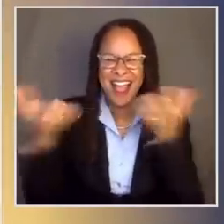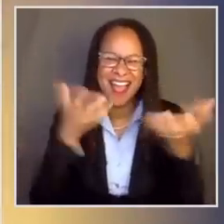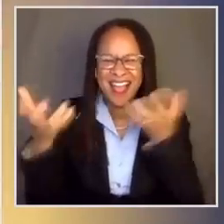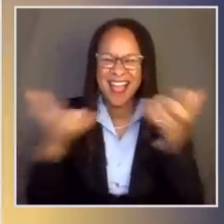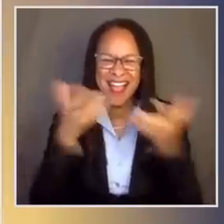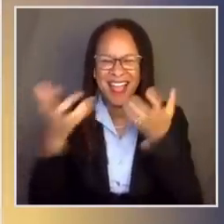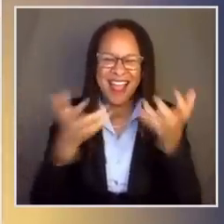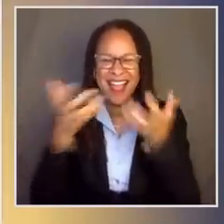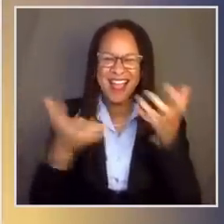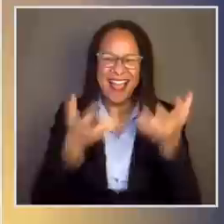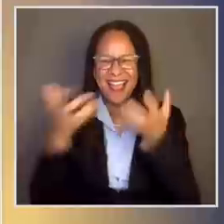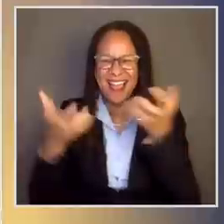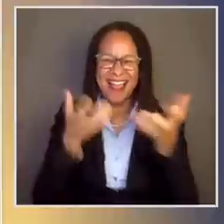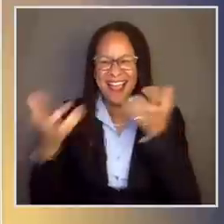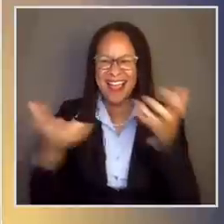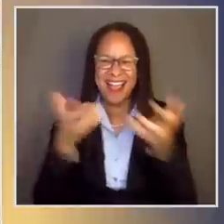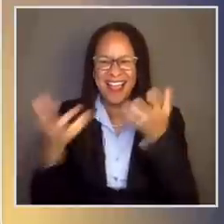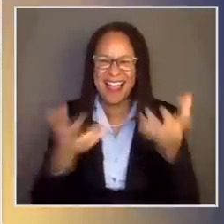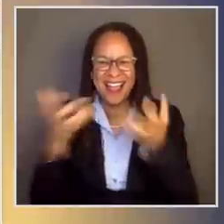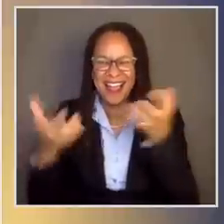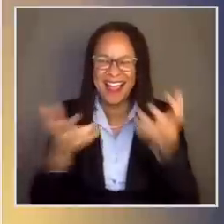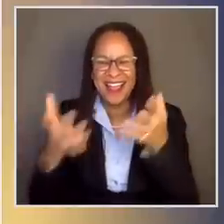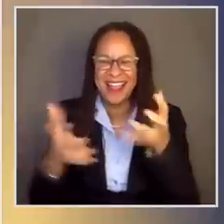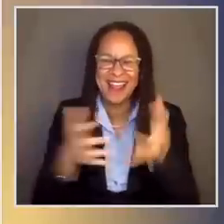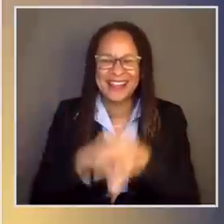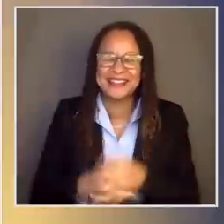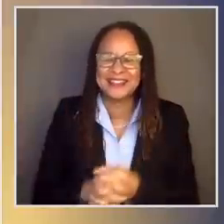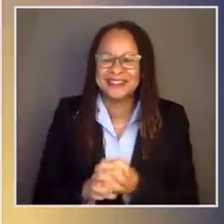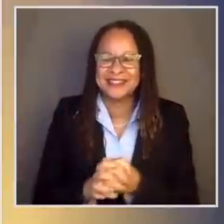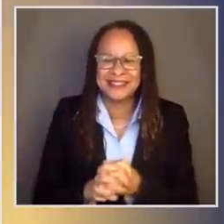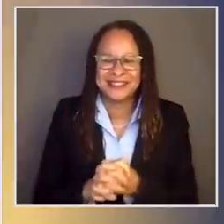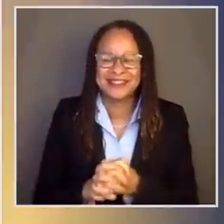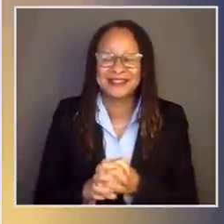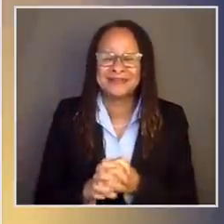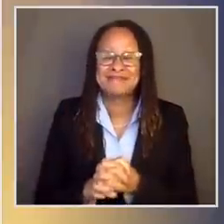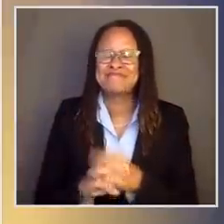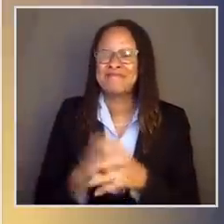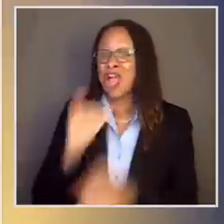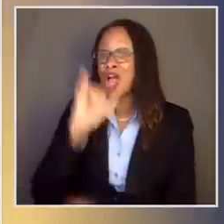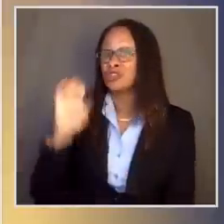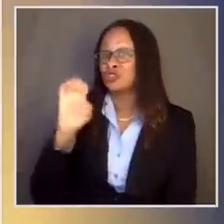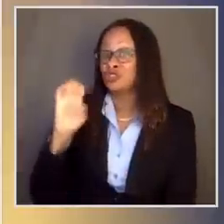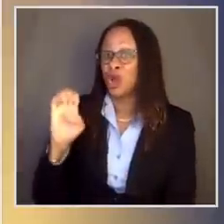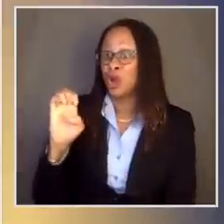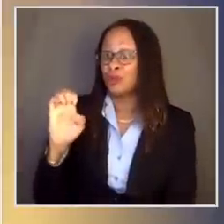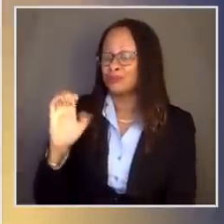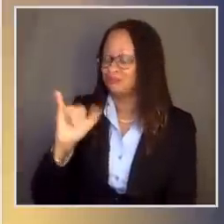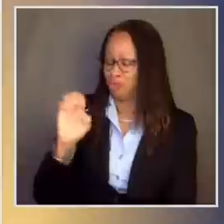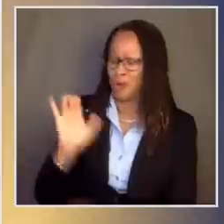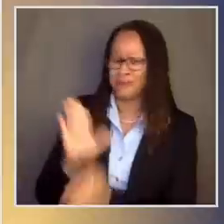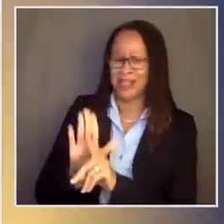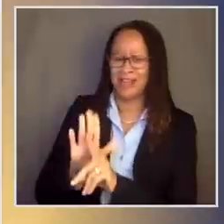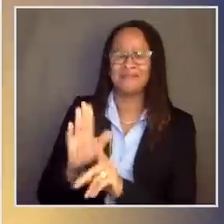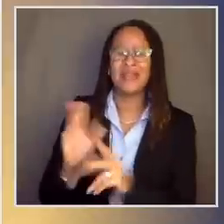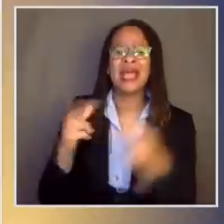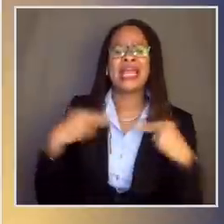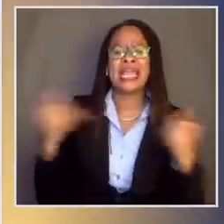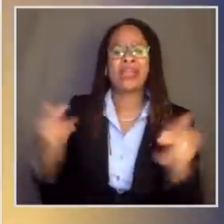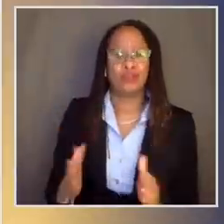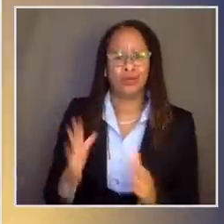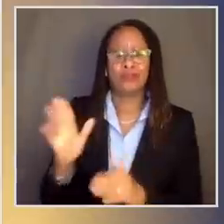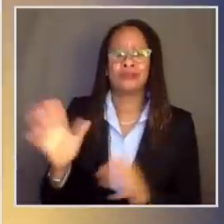And Joe is a healer, a uniter,